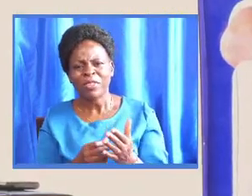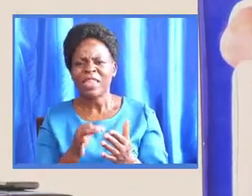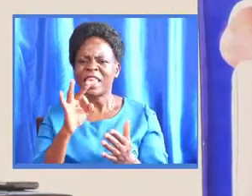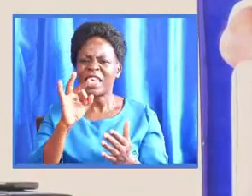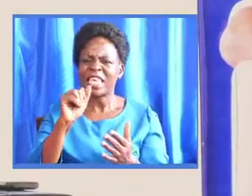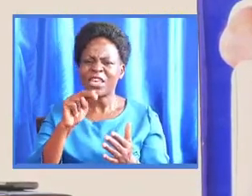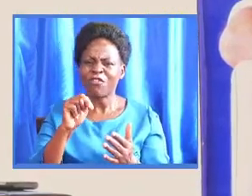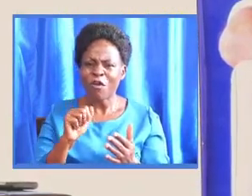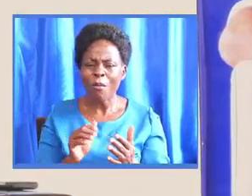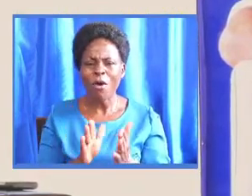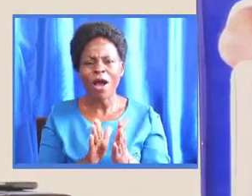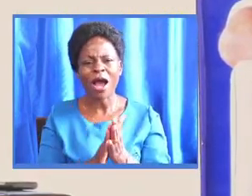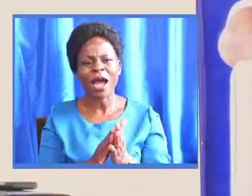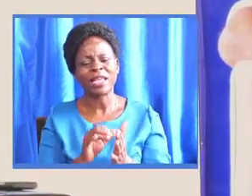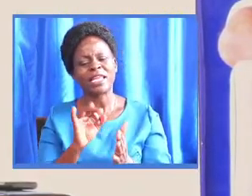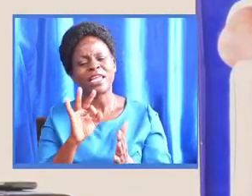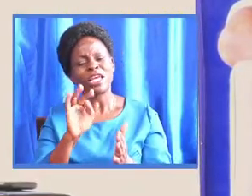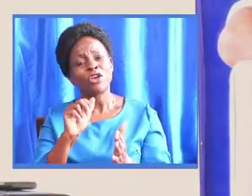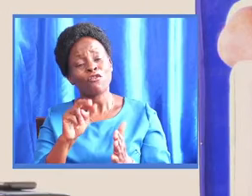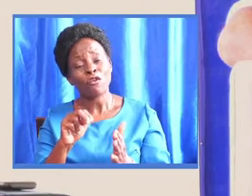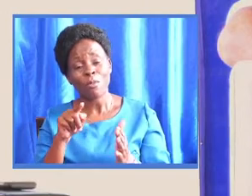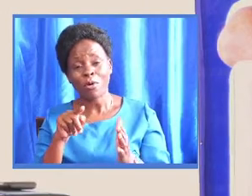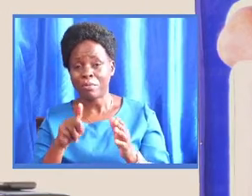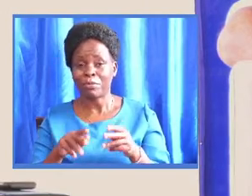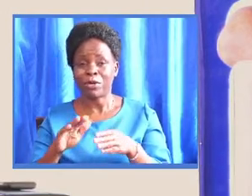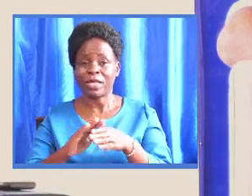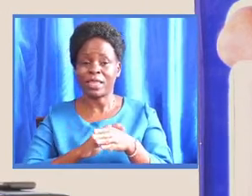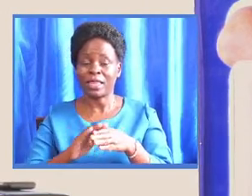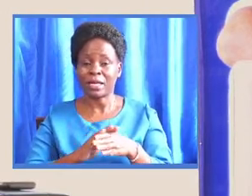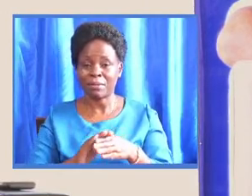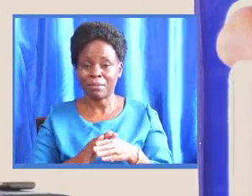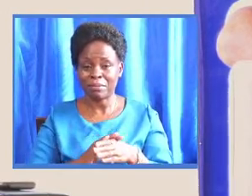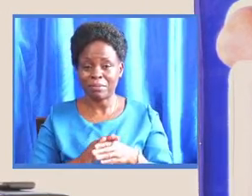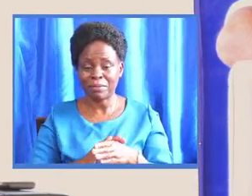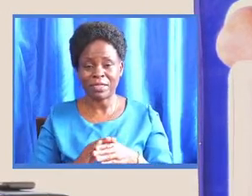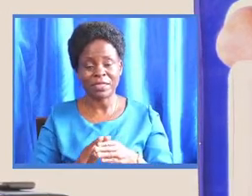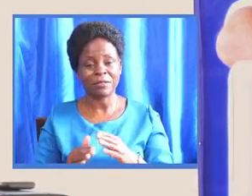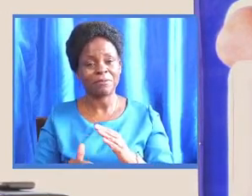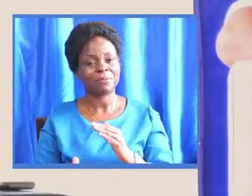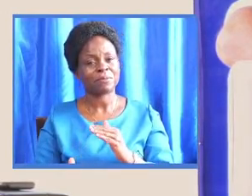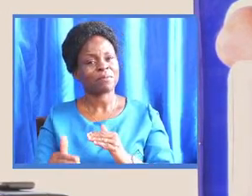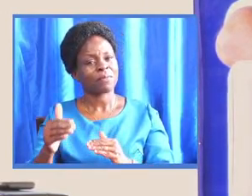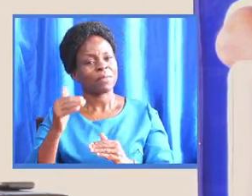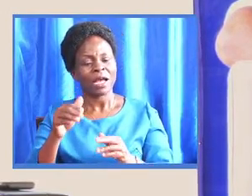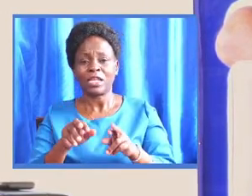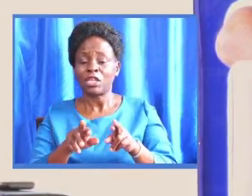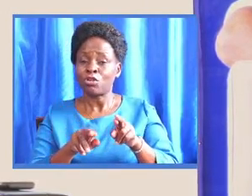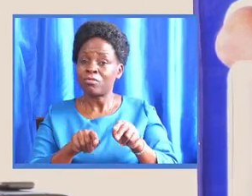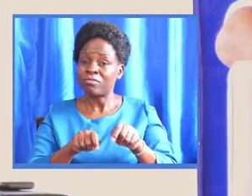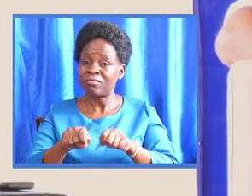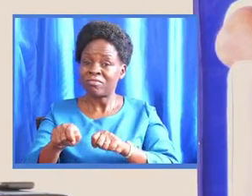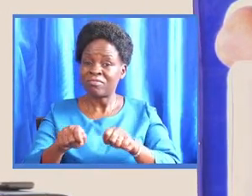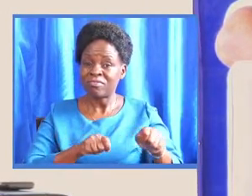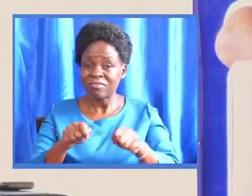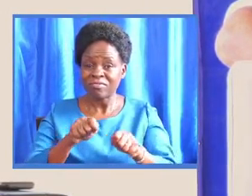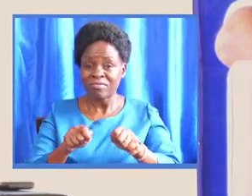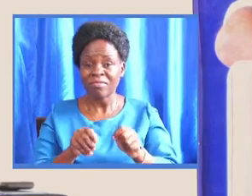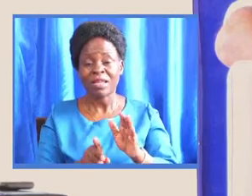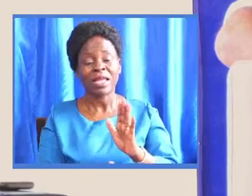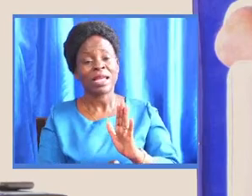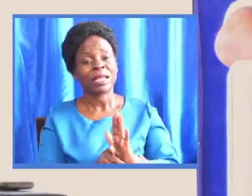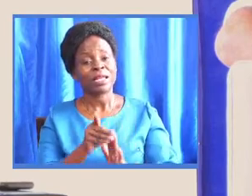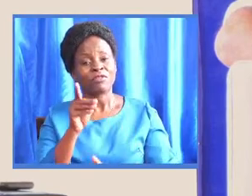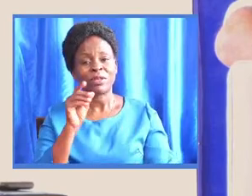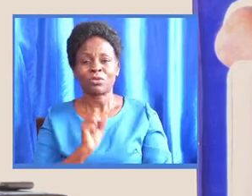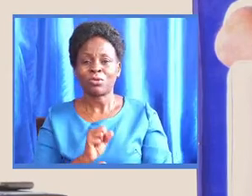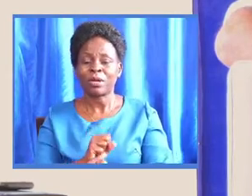and informal players in the business. Yes. It is highly, it is unregulated. The developers are doing